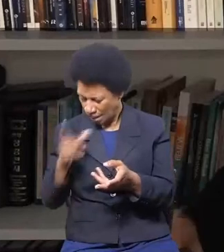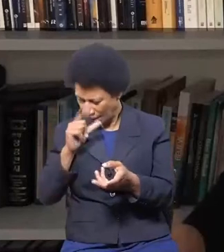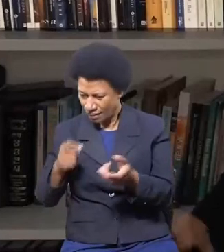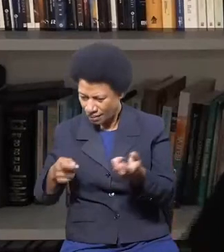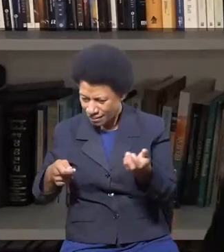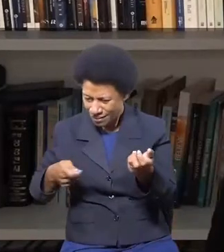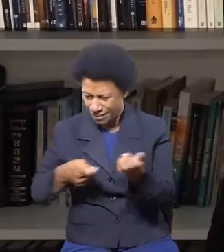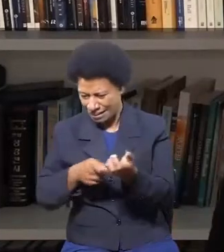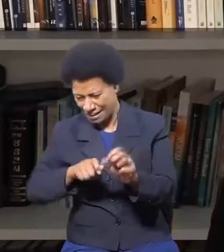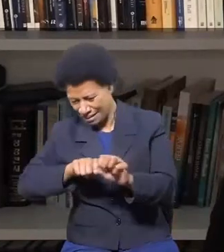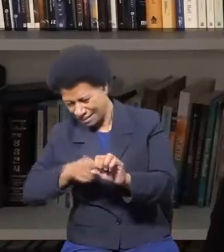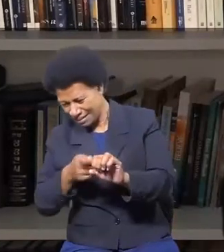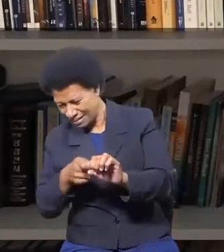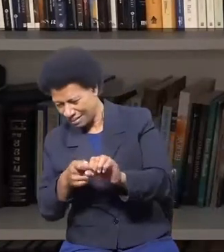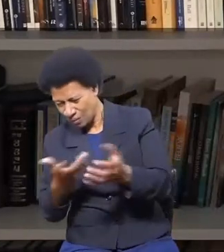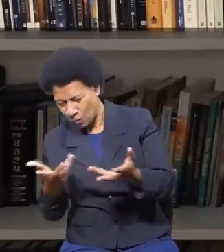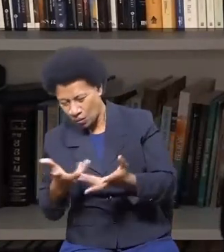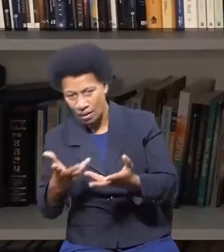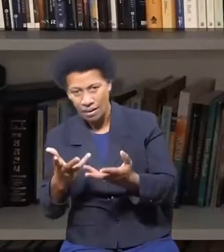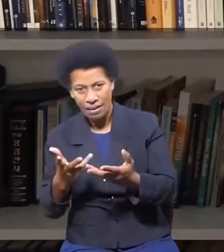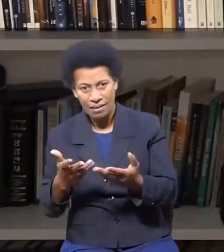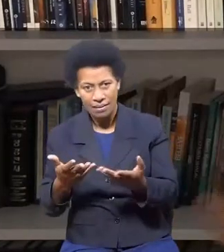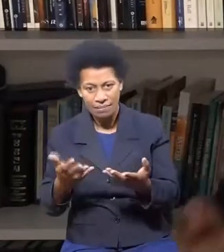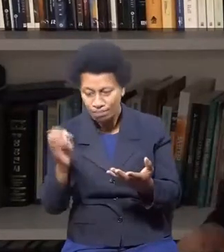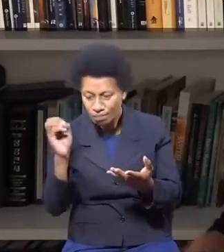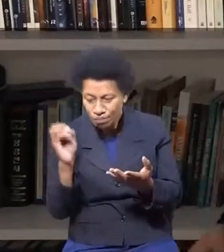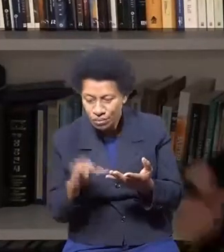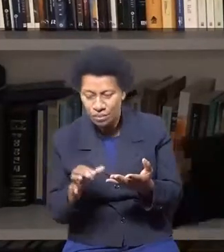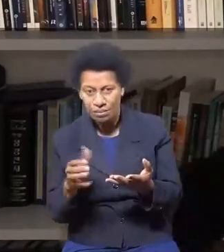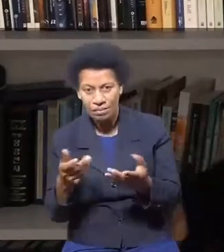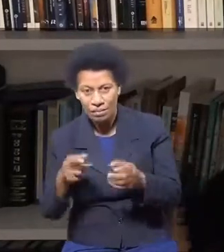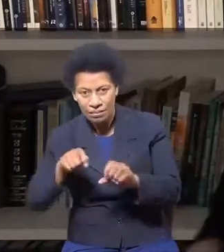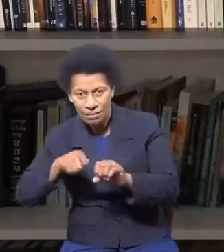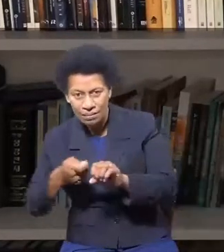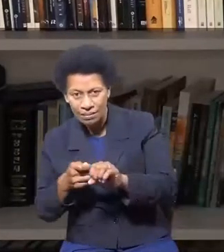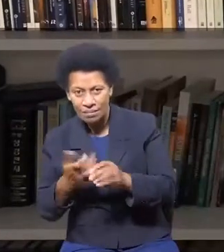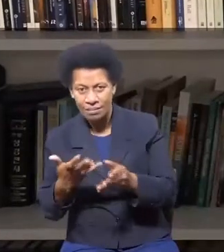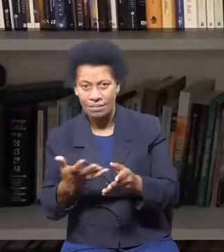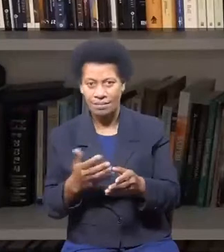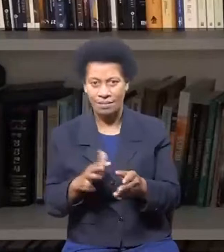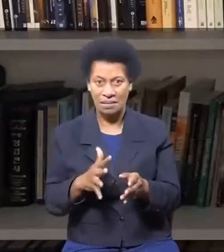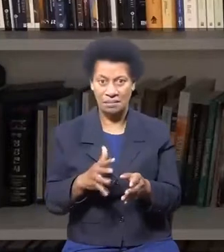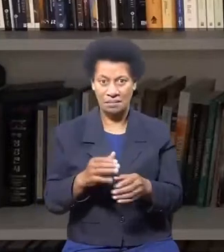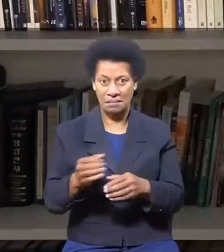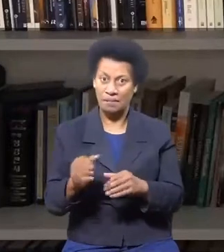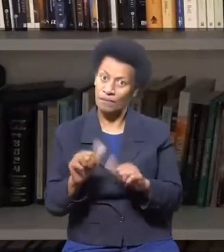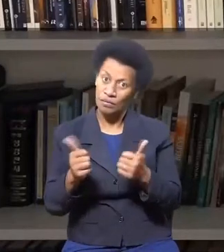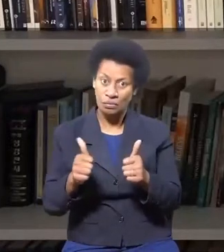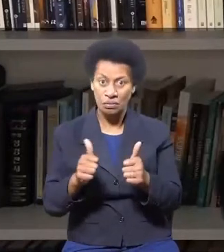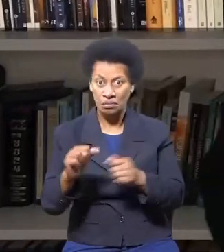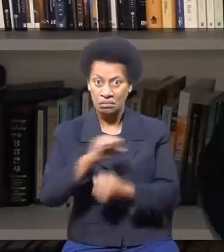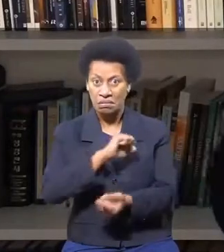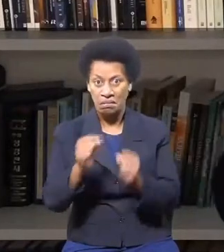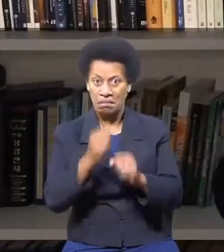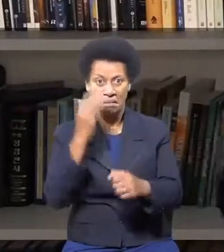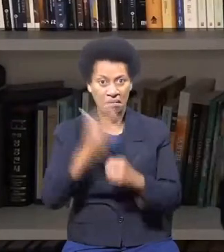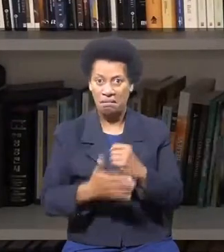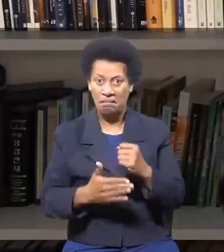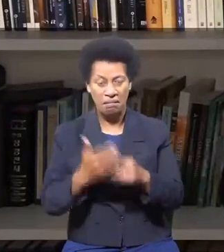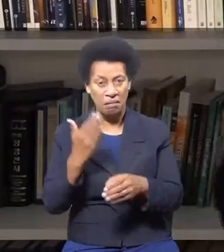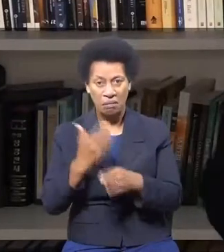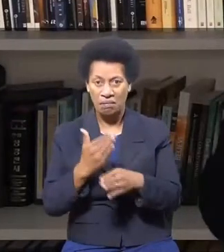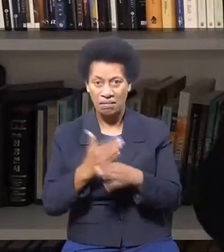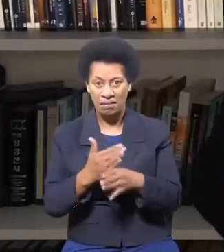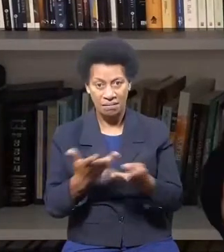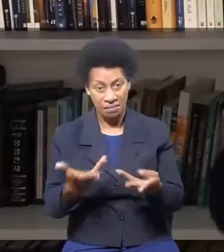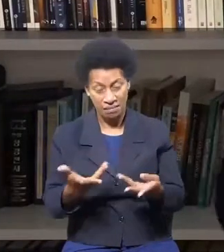"What? Where can I put this? Where should this go? Maybe the car wouldn't even work." And this is Professor